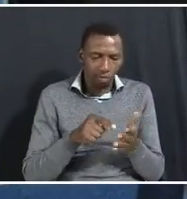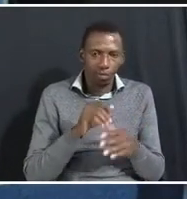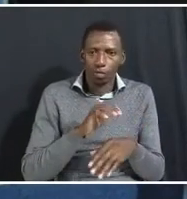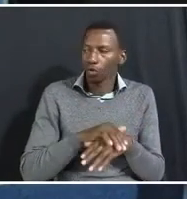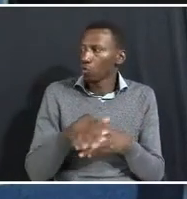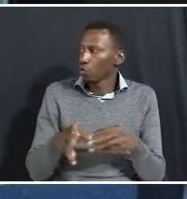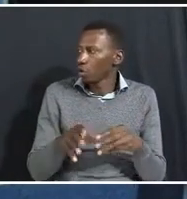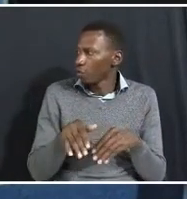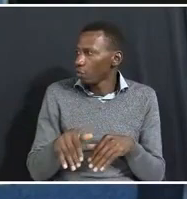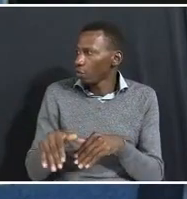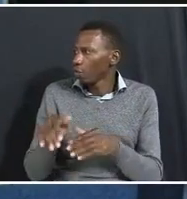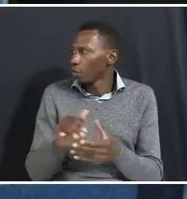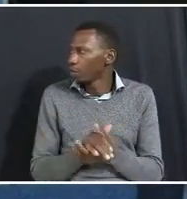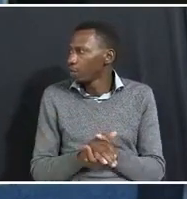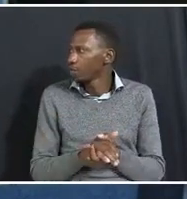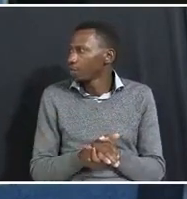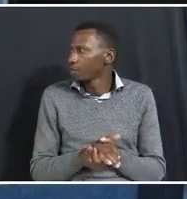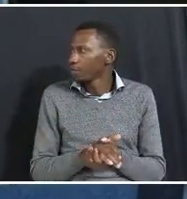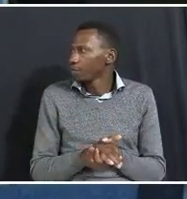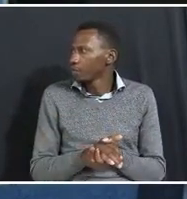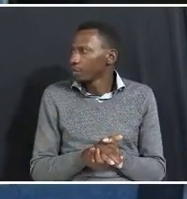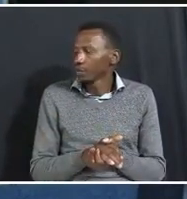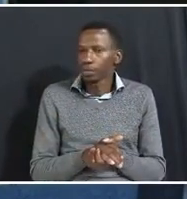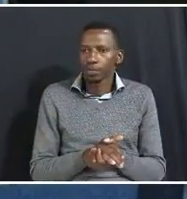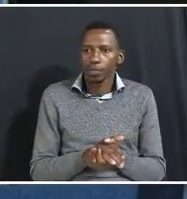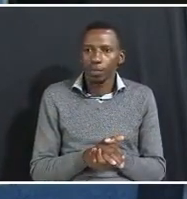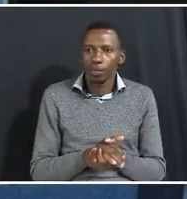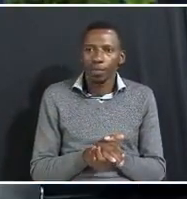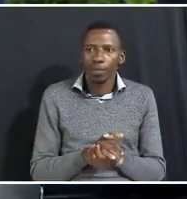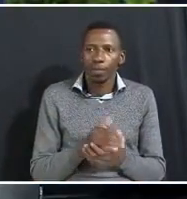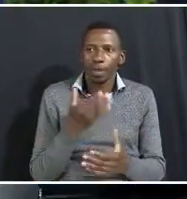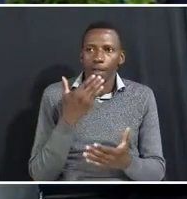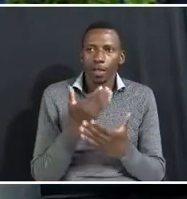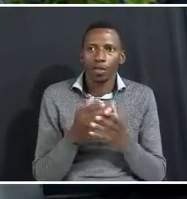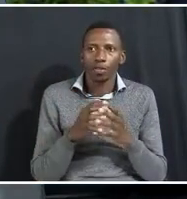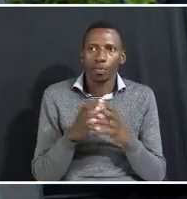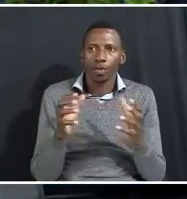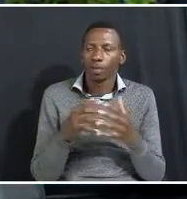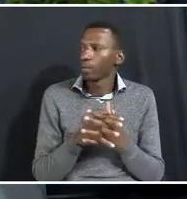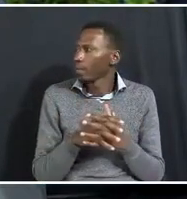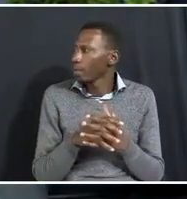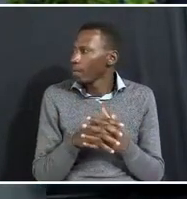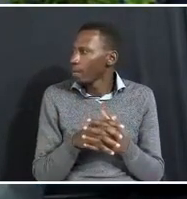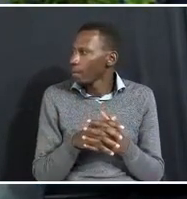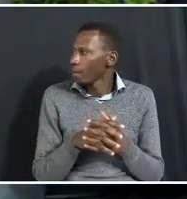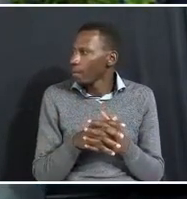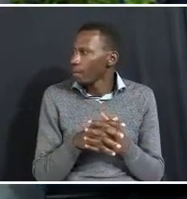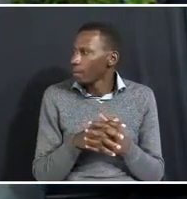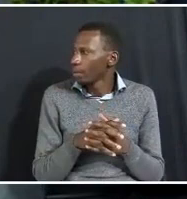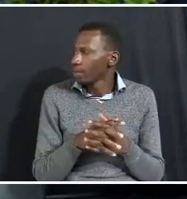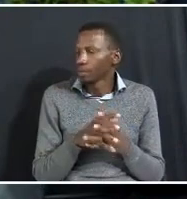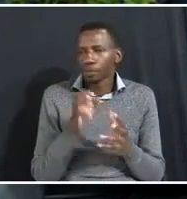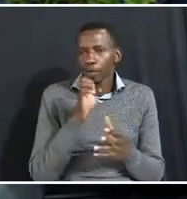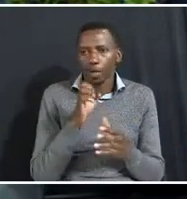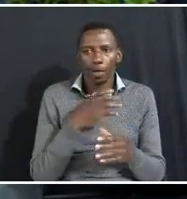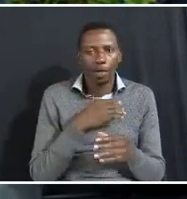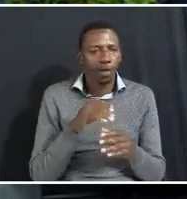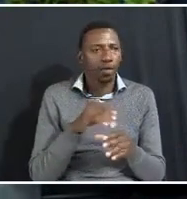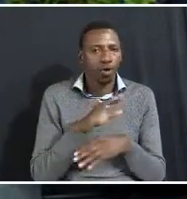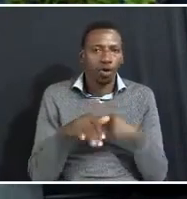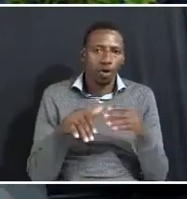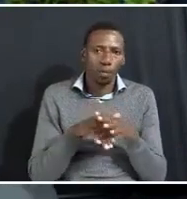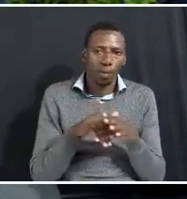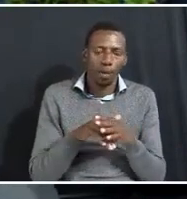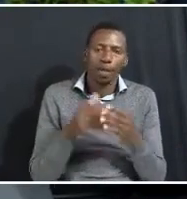and controlling this kind of thing. Thank you. Thank you very much, Elder, and every member of the panelists. Thank